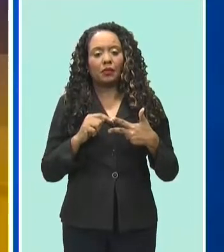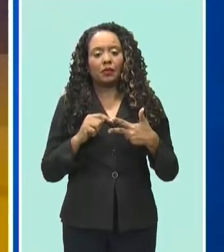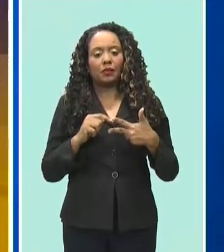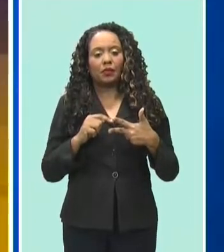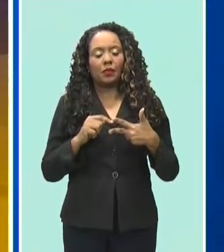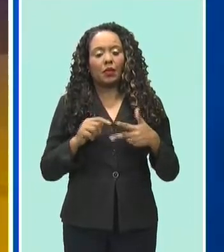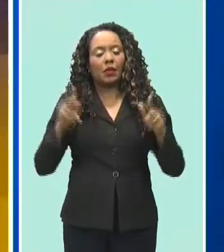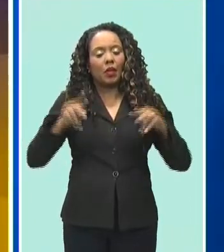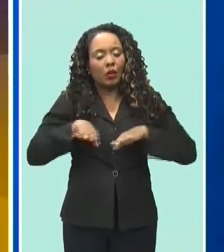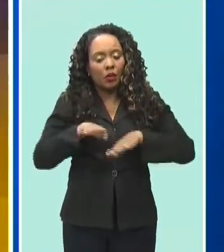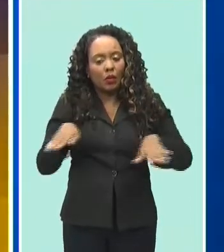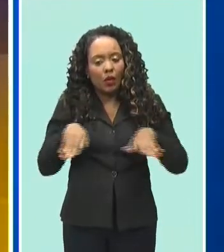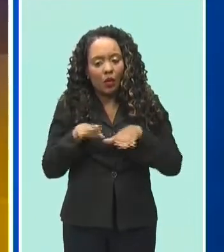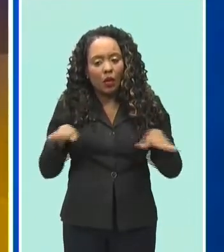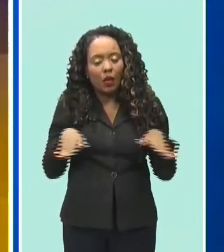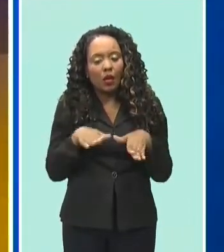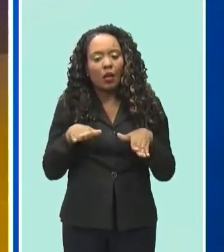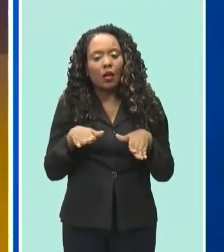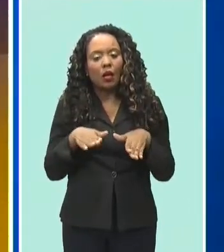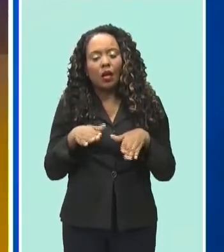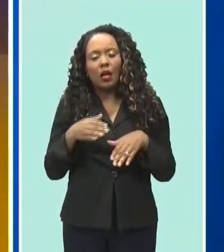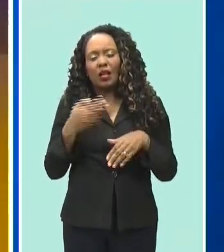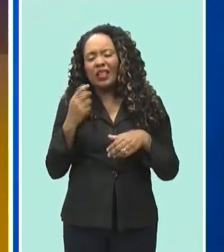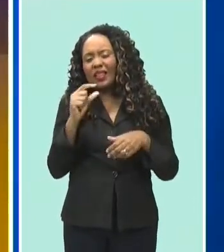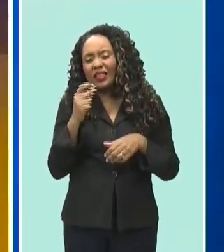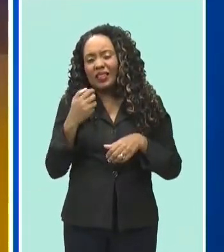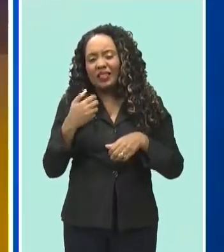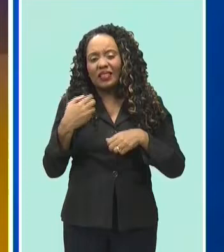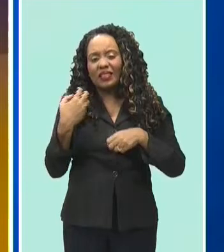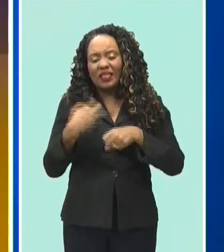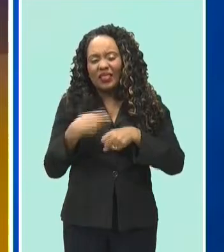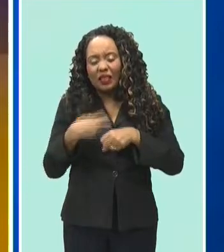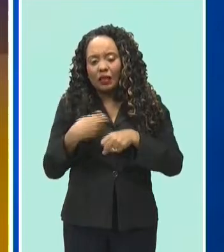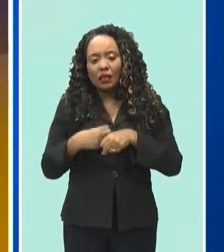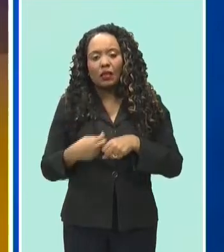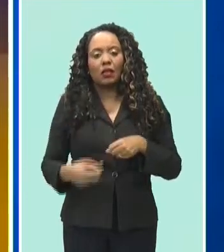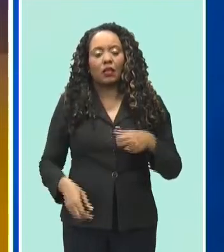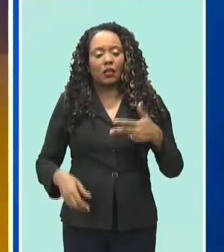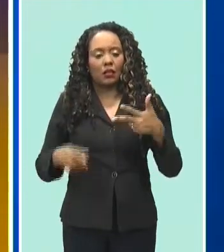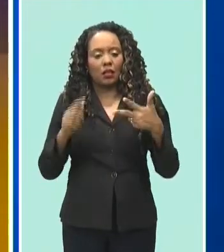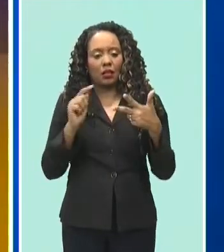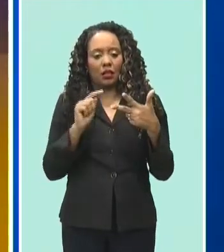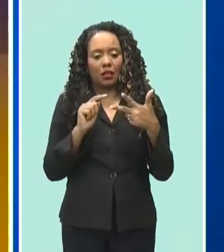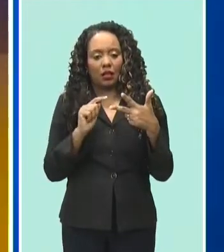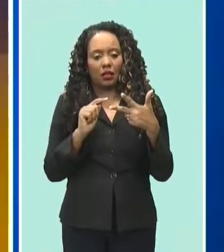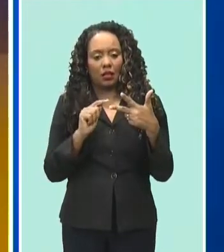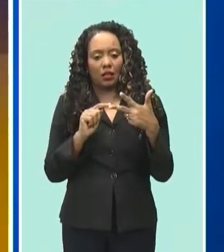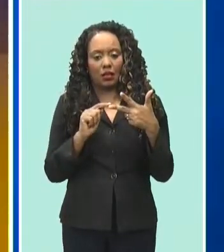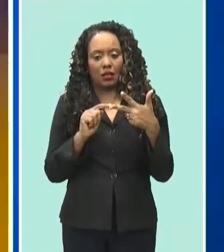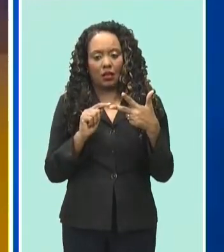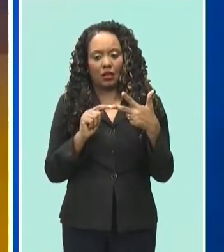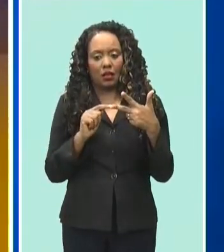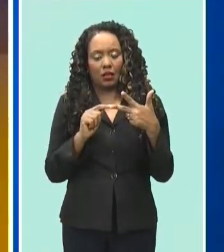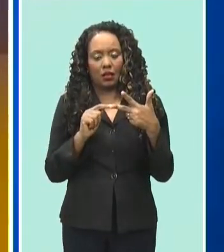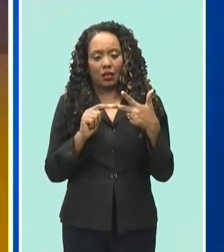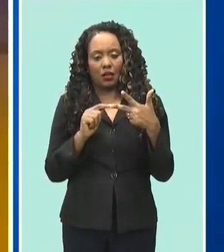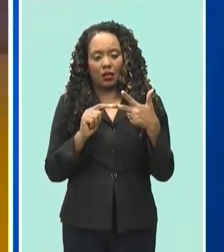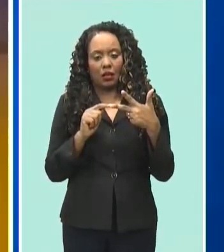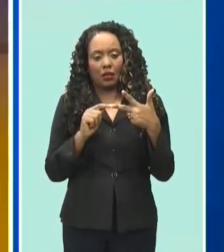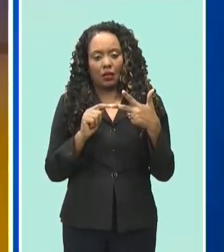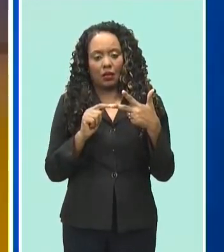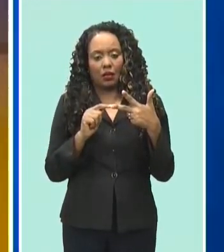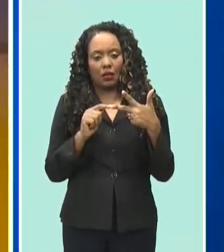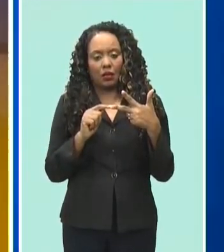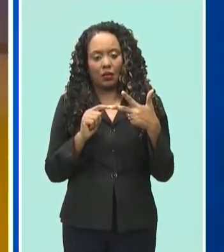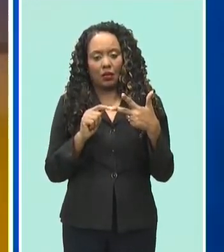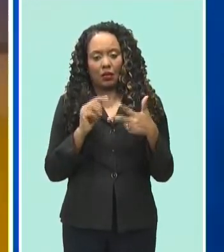pot, and also we had a couple incidents of bruising for persons